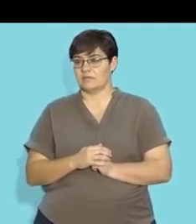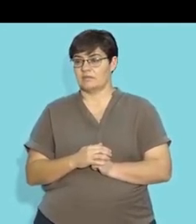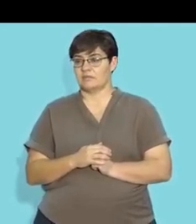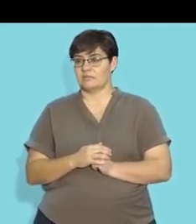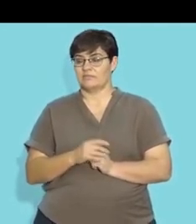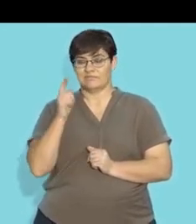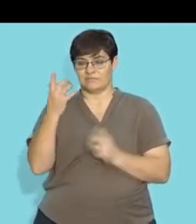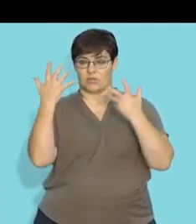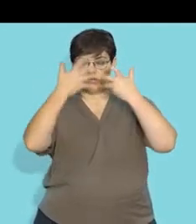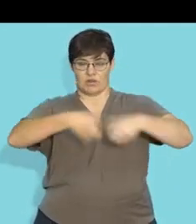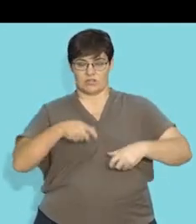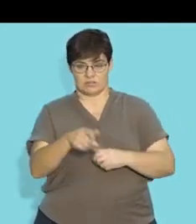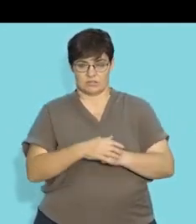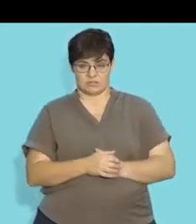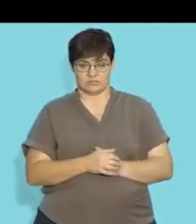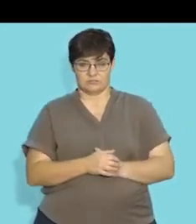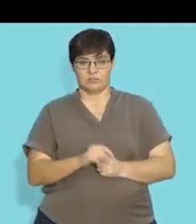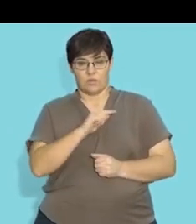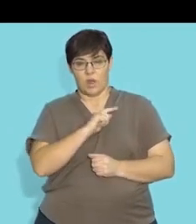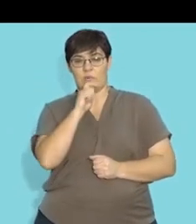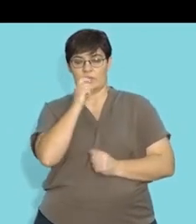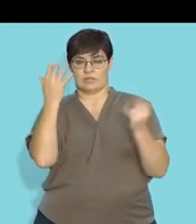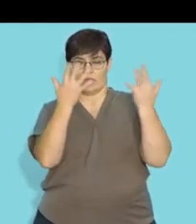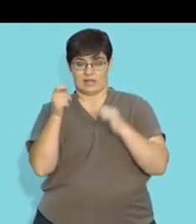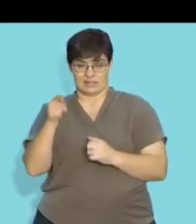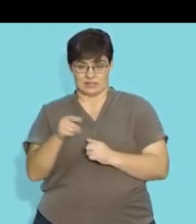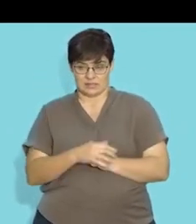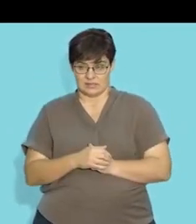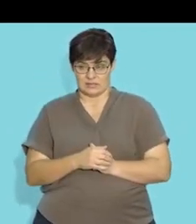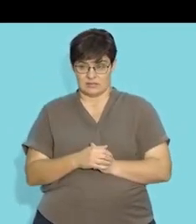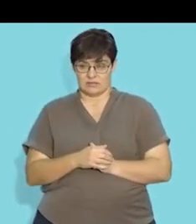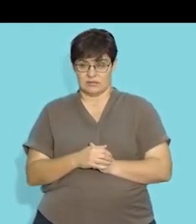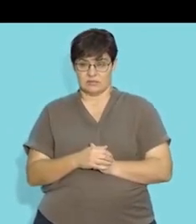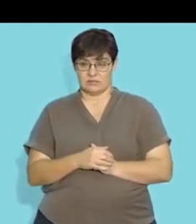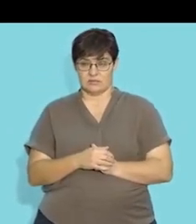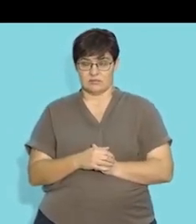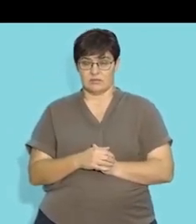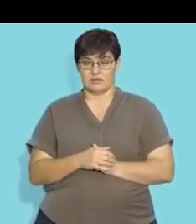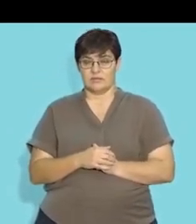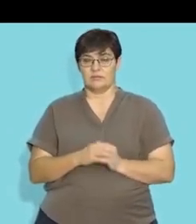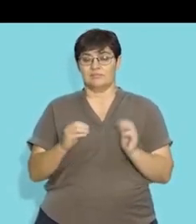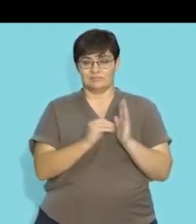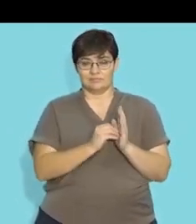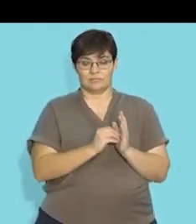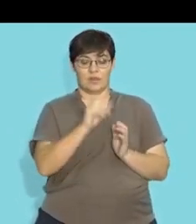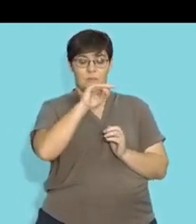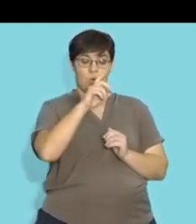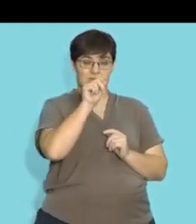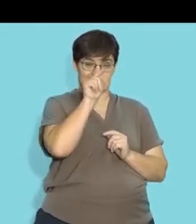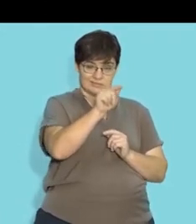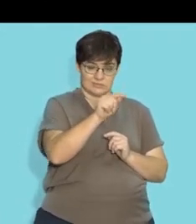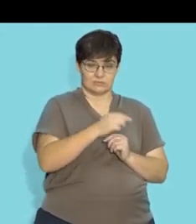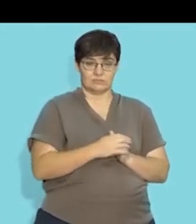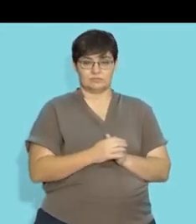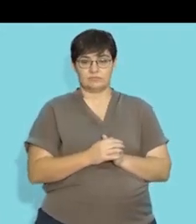That's the correlation. We calculate using our calculator. Okay, you put your calculator in state mode,